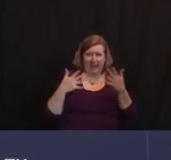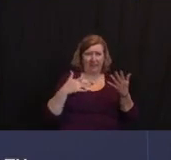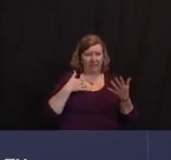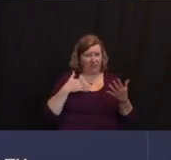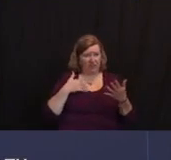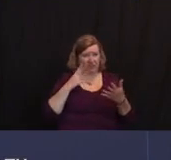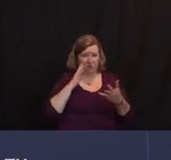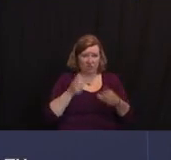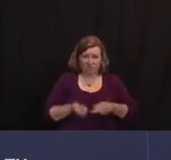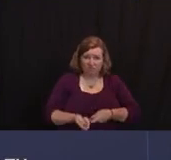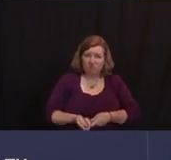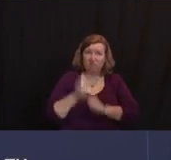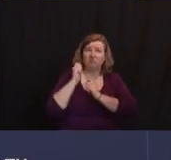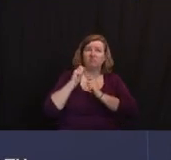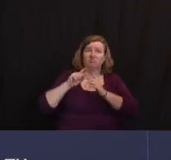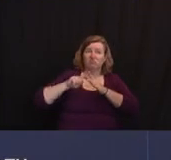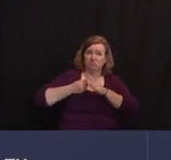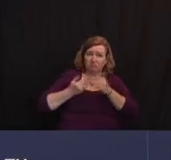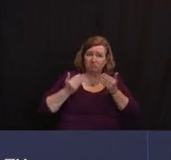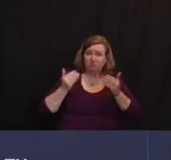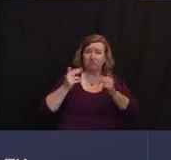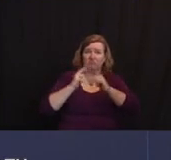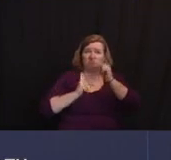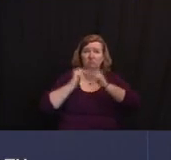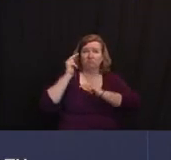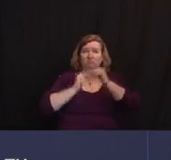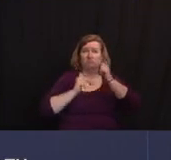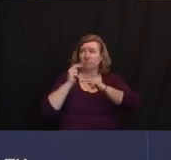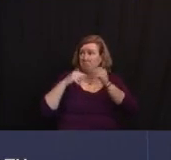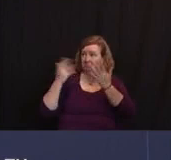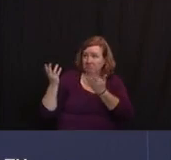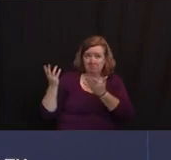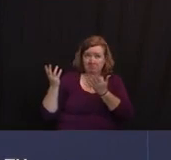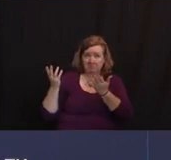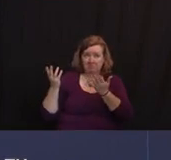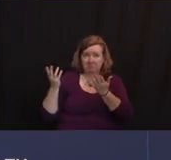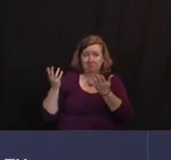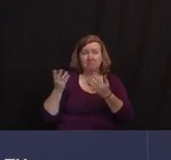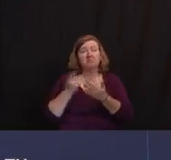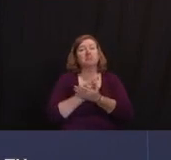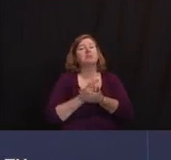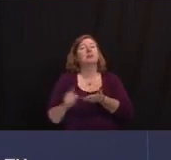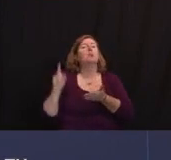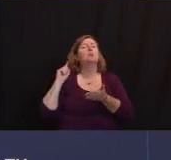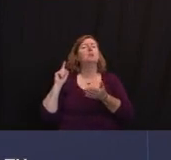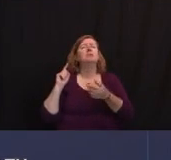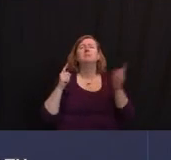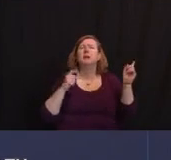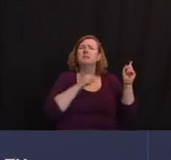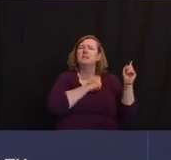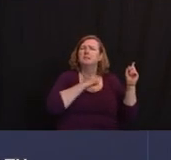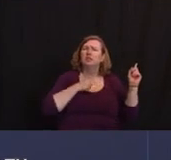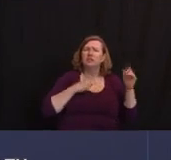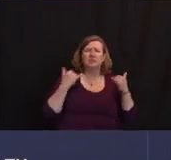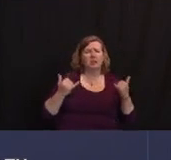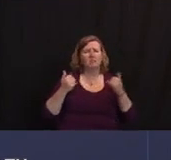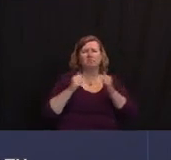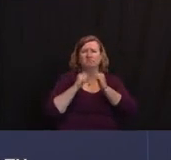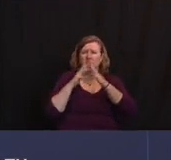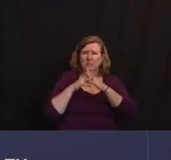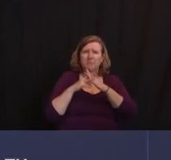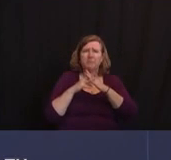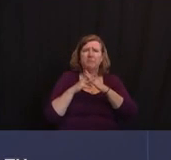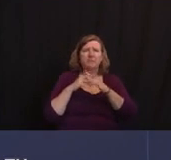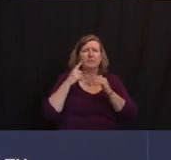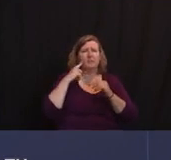year. And then I asked you about this last week, but the Senate has now scheduled a quorum for the 19th, so I want to know if